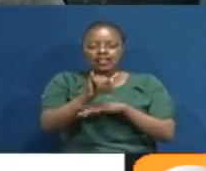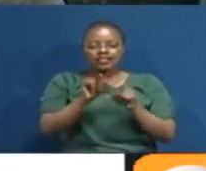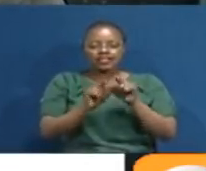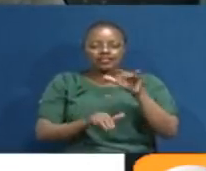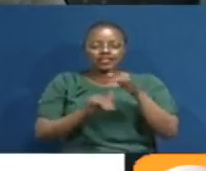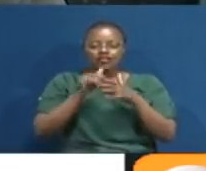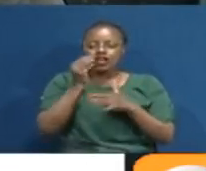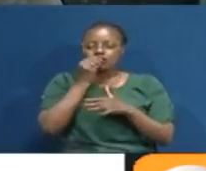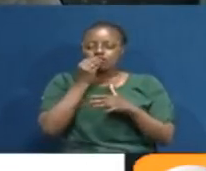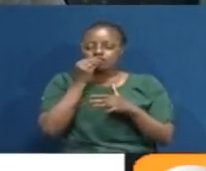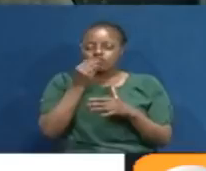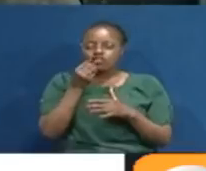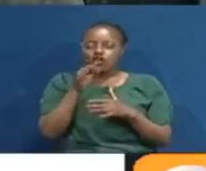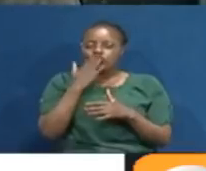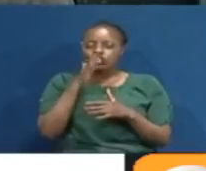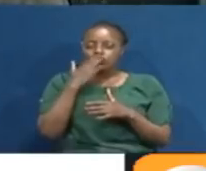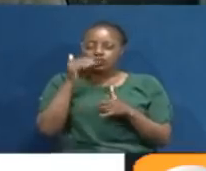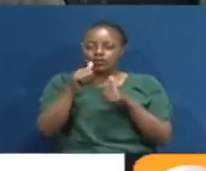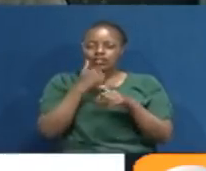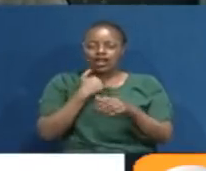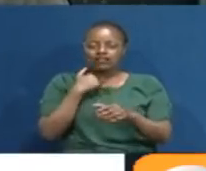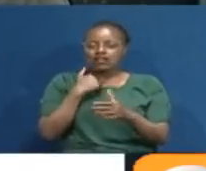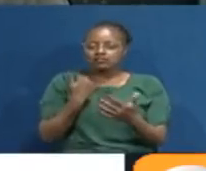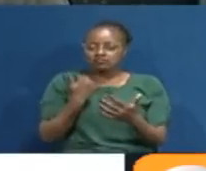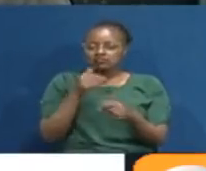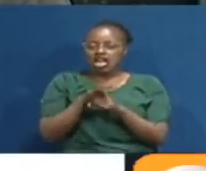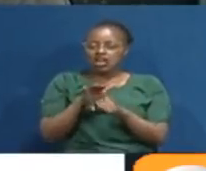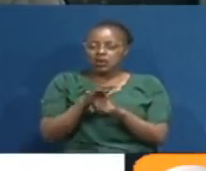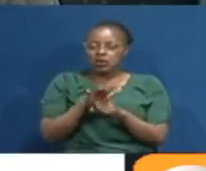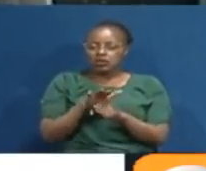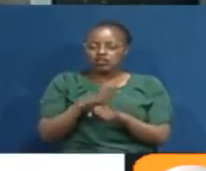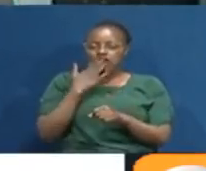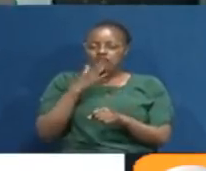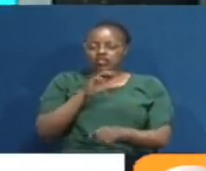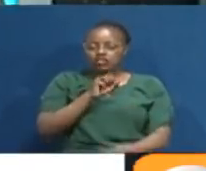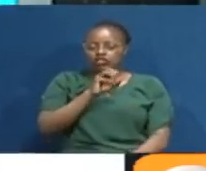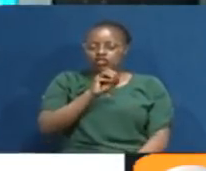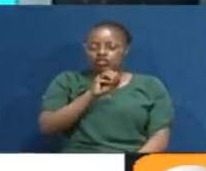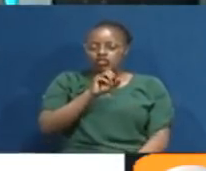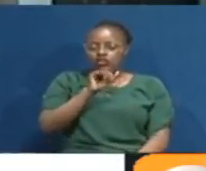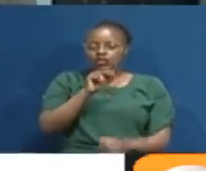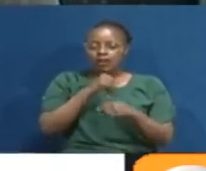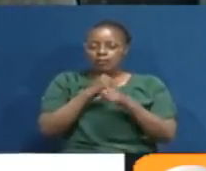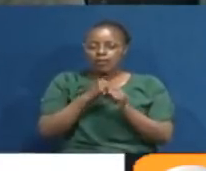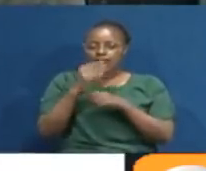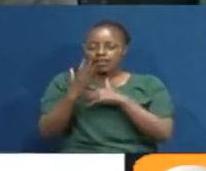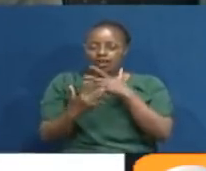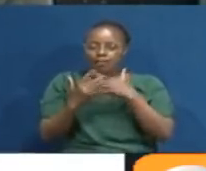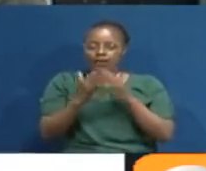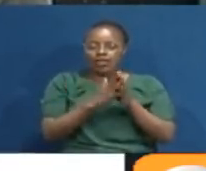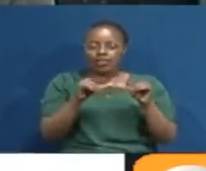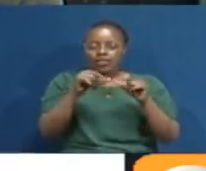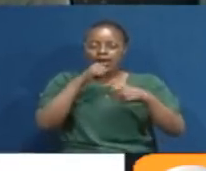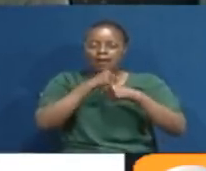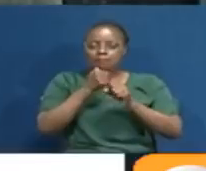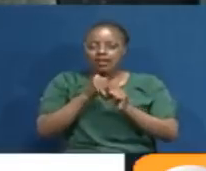Limiting your dietary intake of salt, which contains the sodium, which keeps the fluid in the blood vessels and makes the